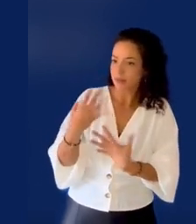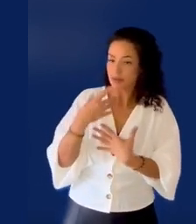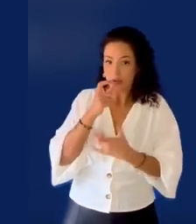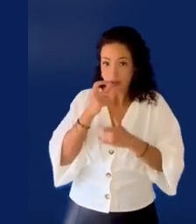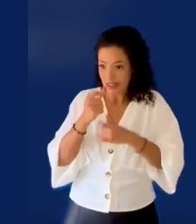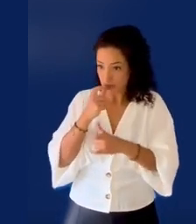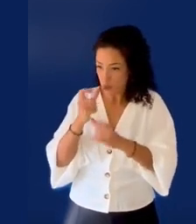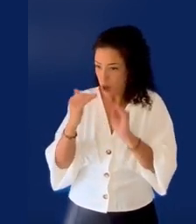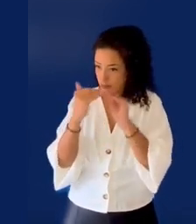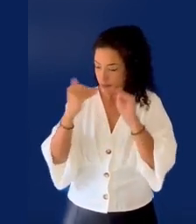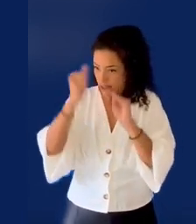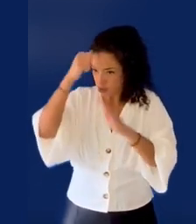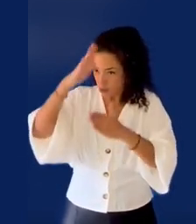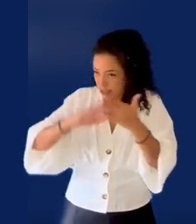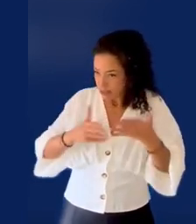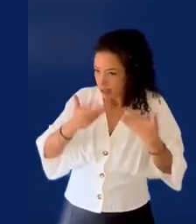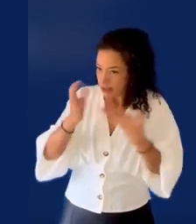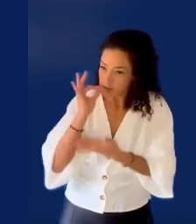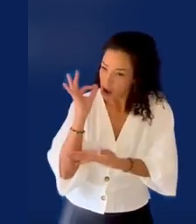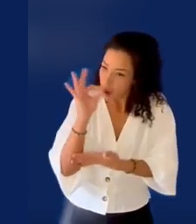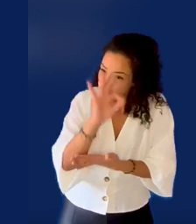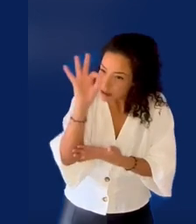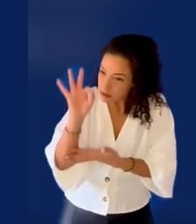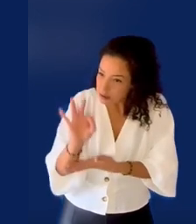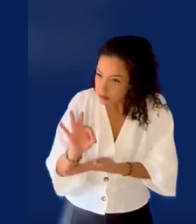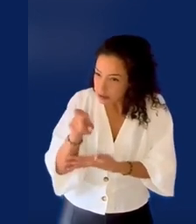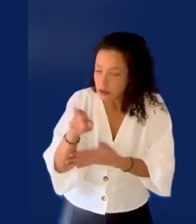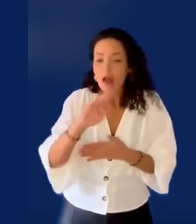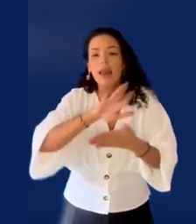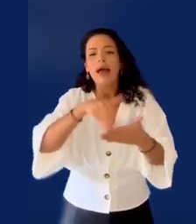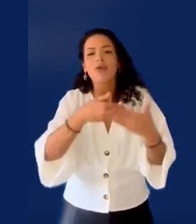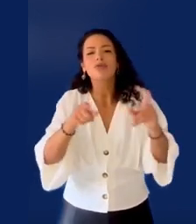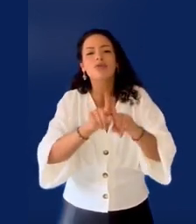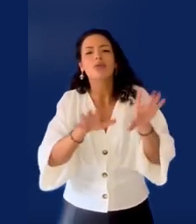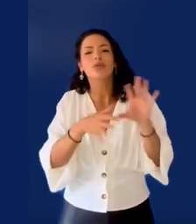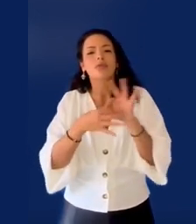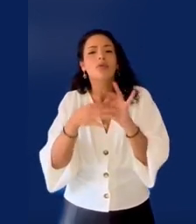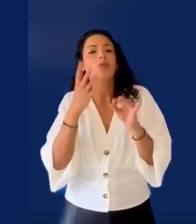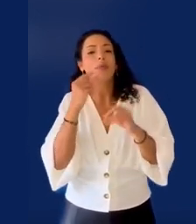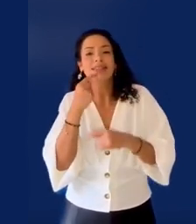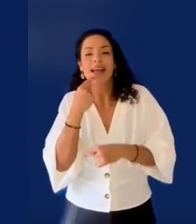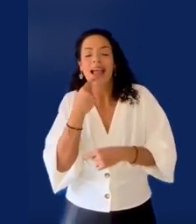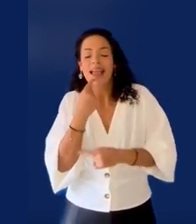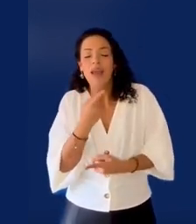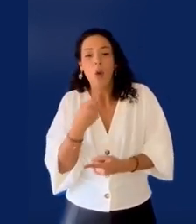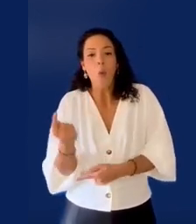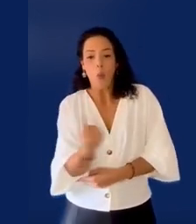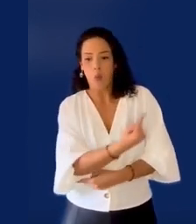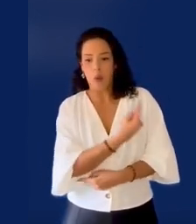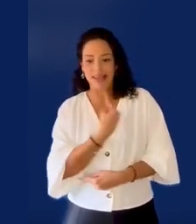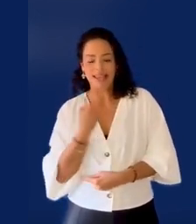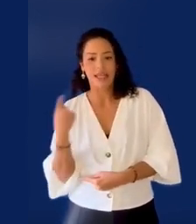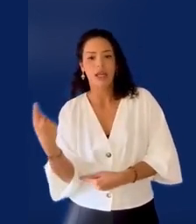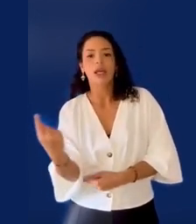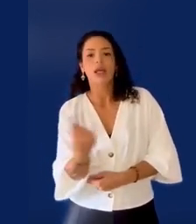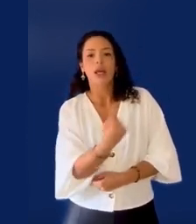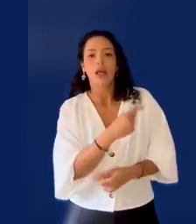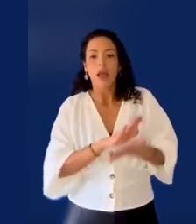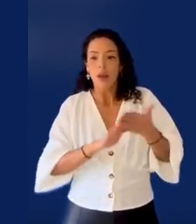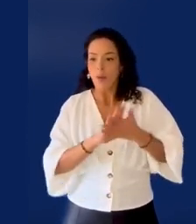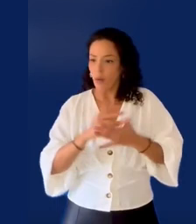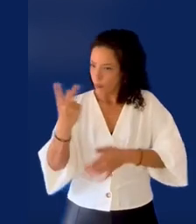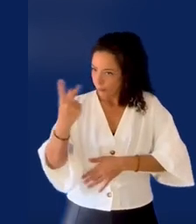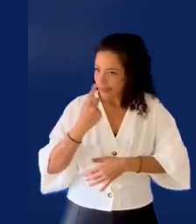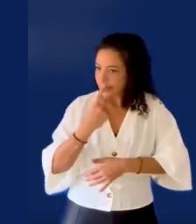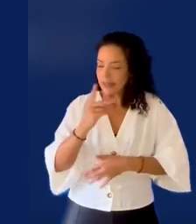your experiences? Language is also connecting. By using the word we in our work, it says both that they are not